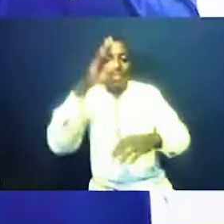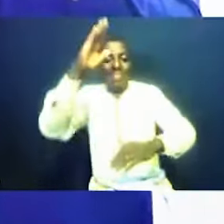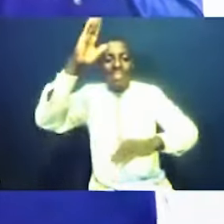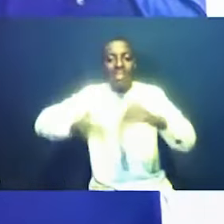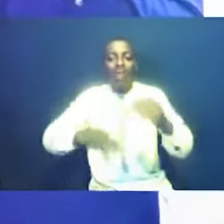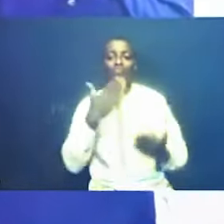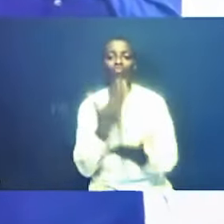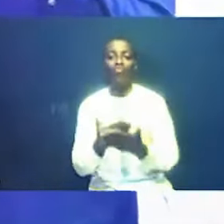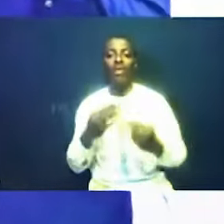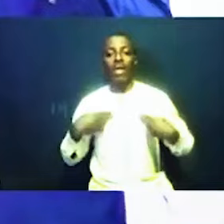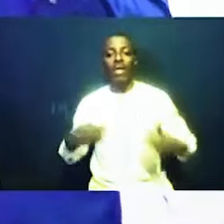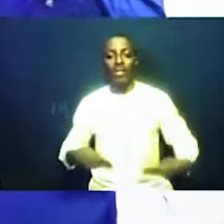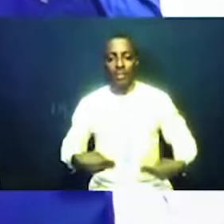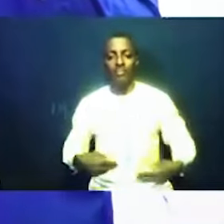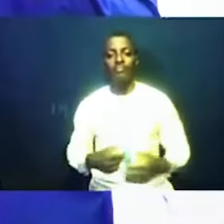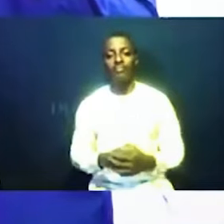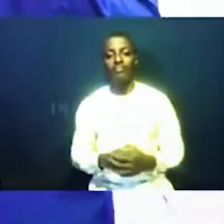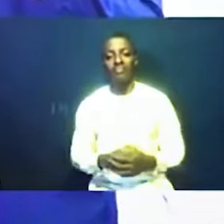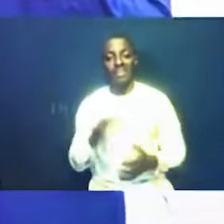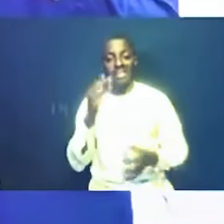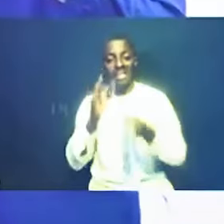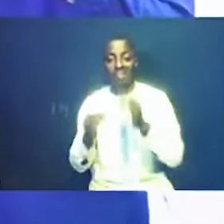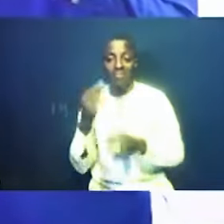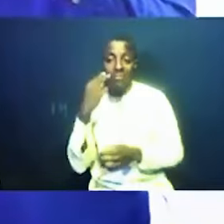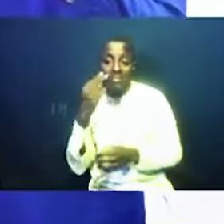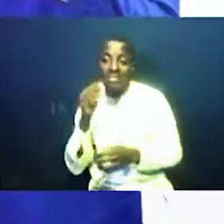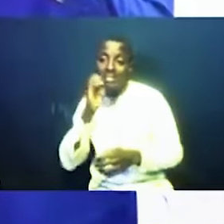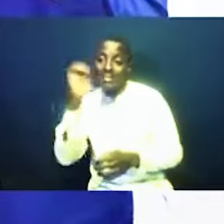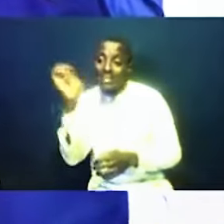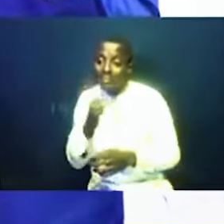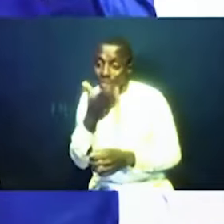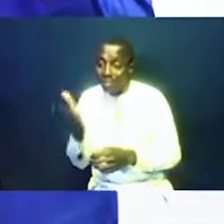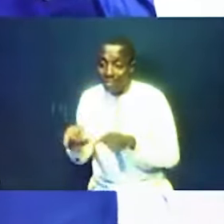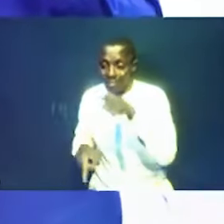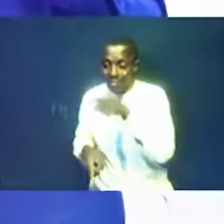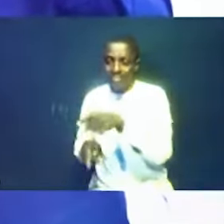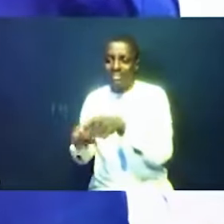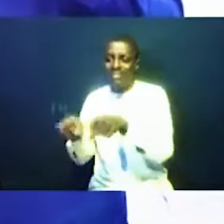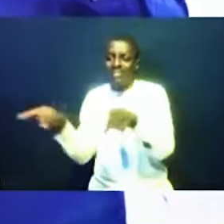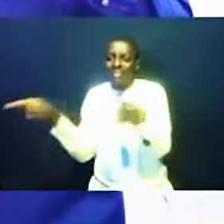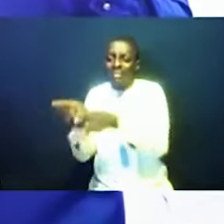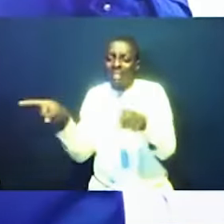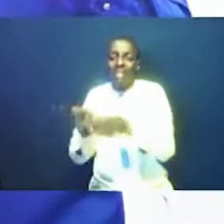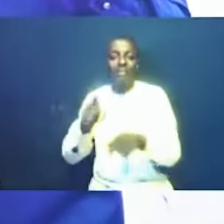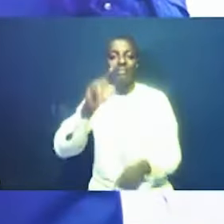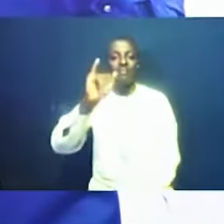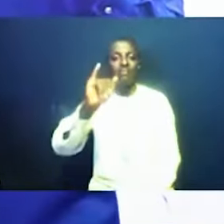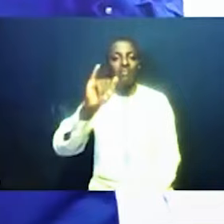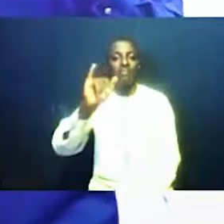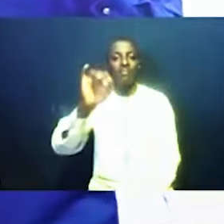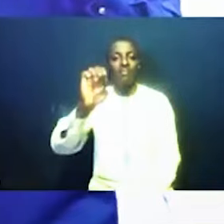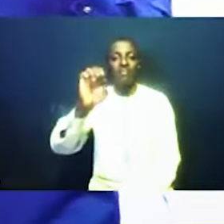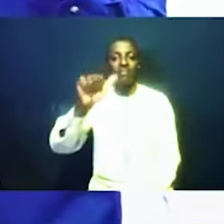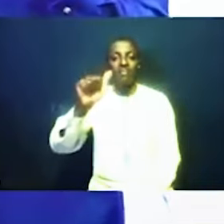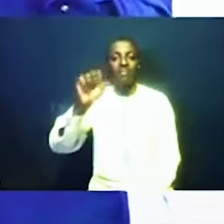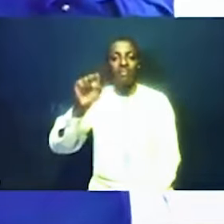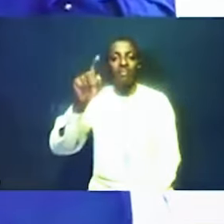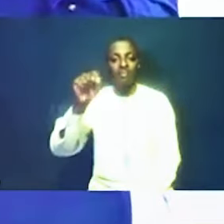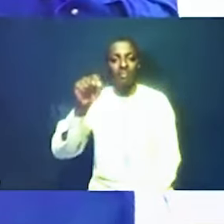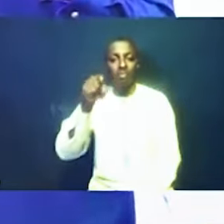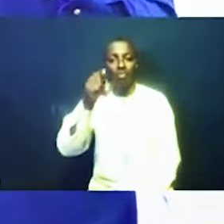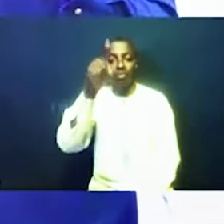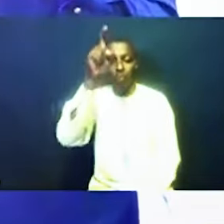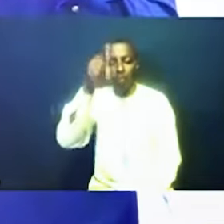So when you see evil, it has the power of the yeast. Stop